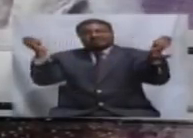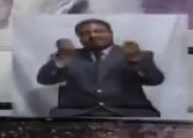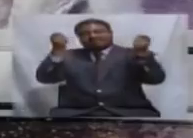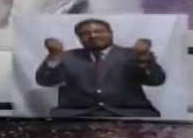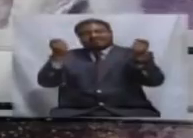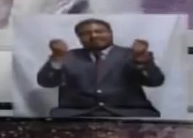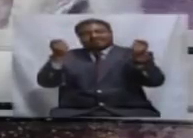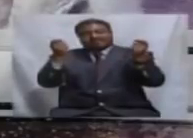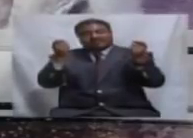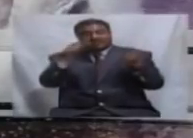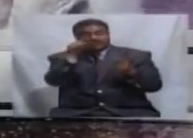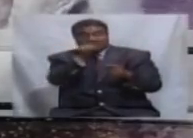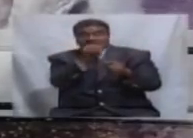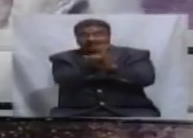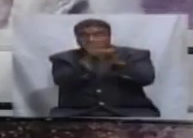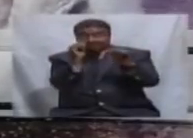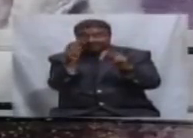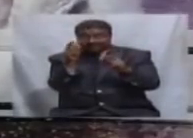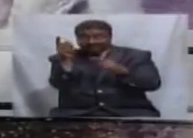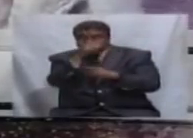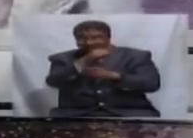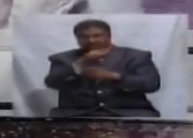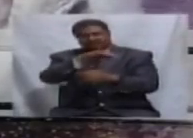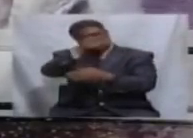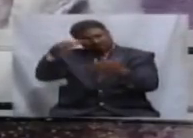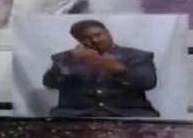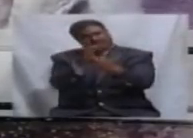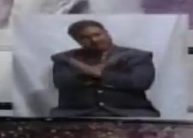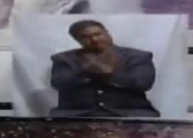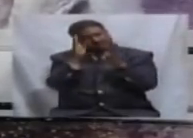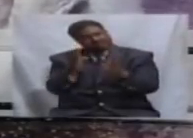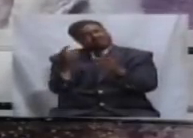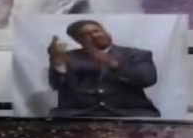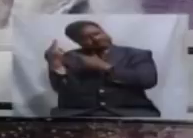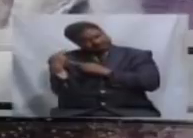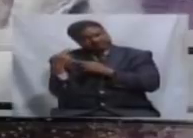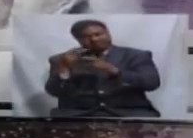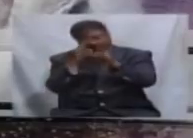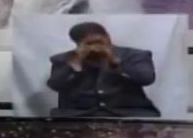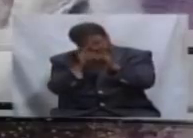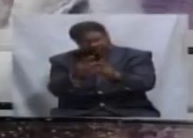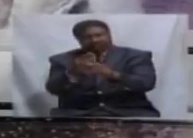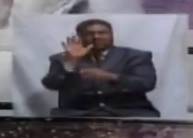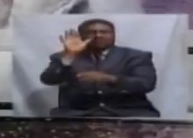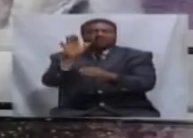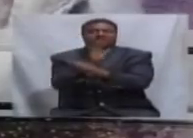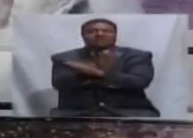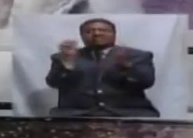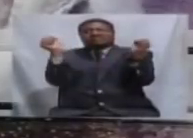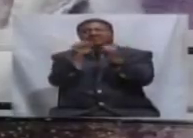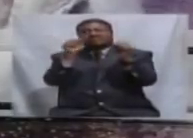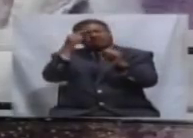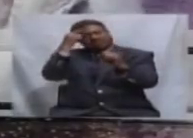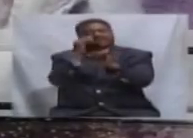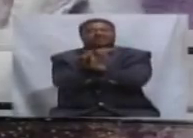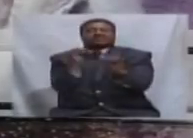states that on Independence Day, it is the duty of every citizen to honor the heroes of the country's freedom. He says at 53, there